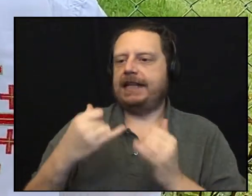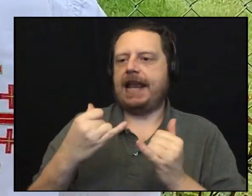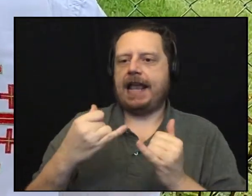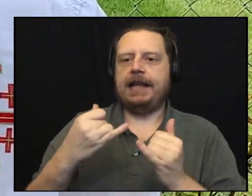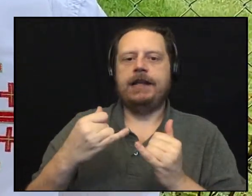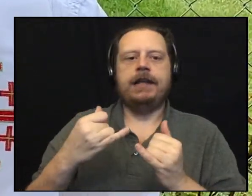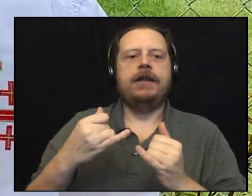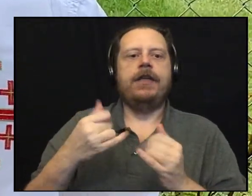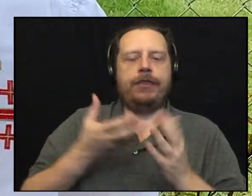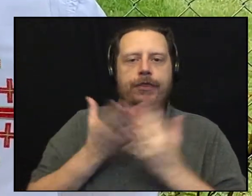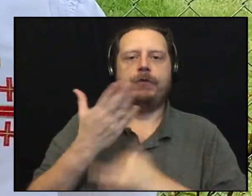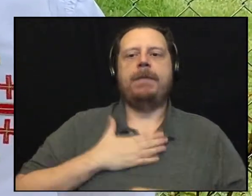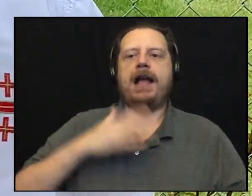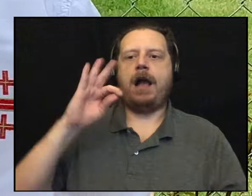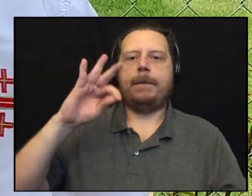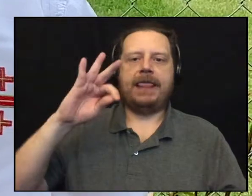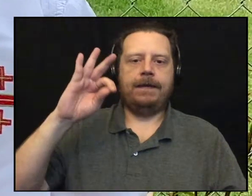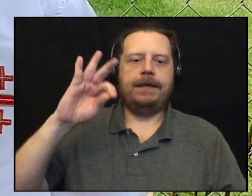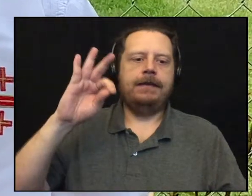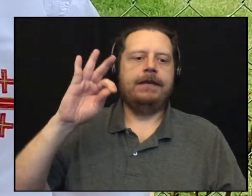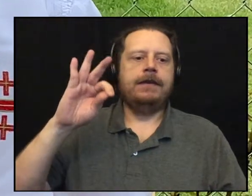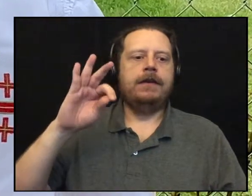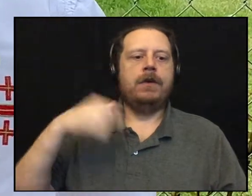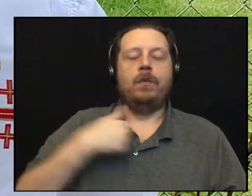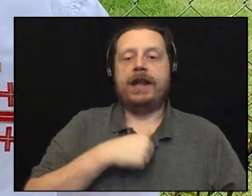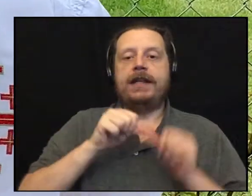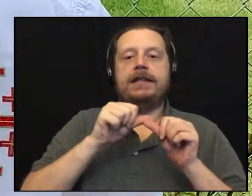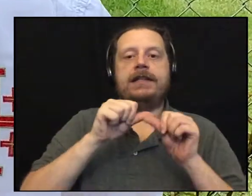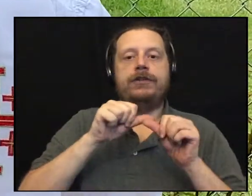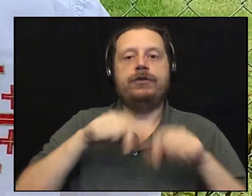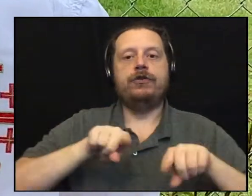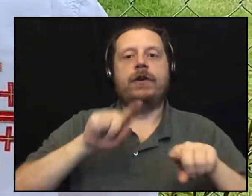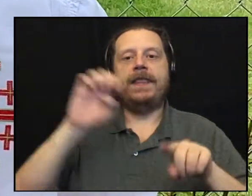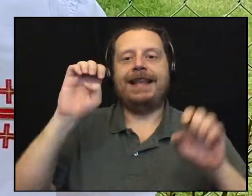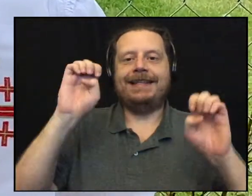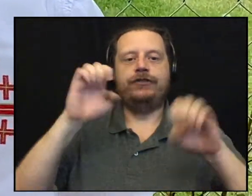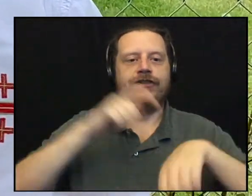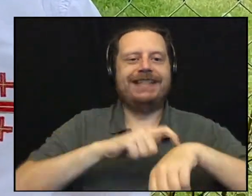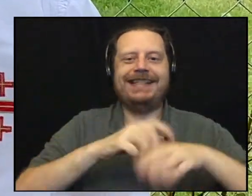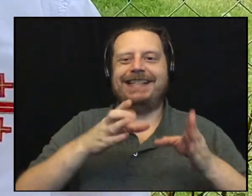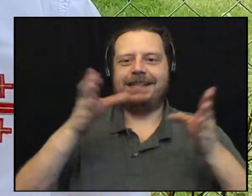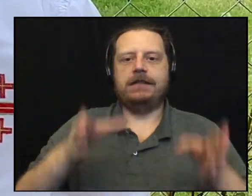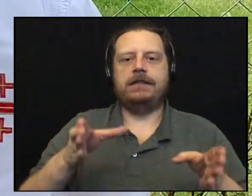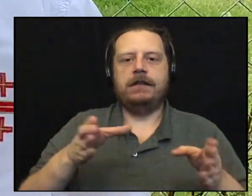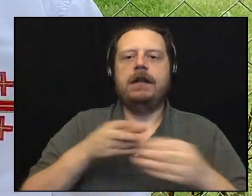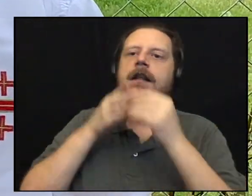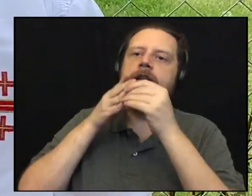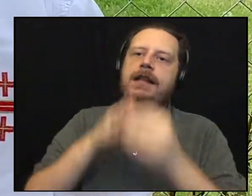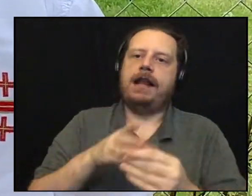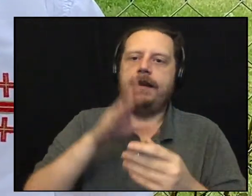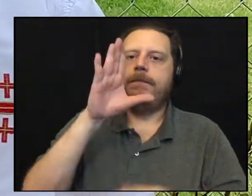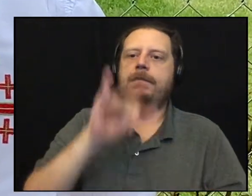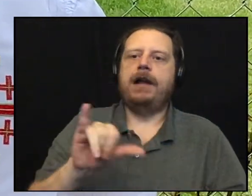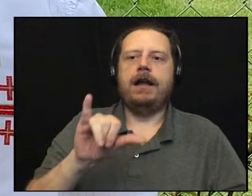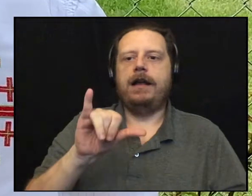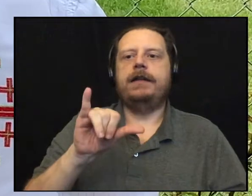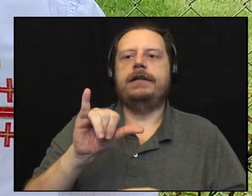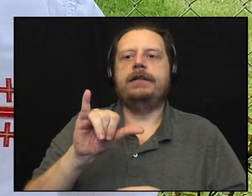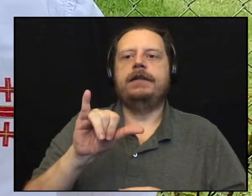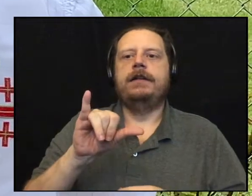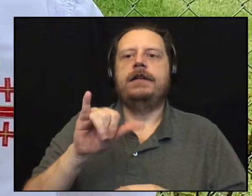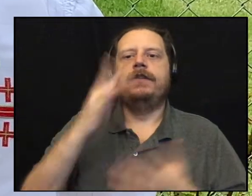homily. As we continue through this Easter season, being led by the